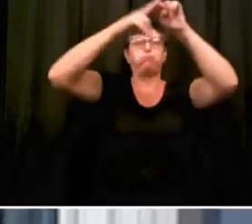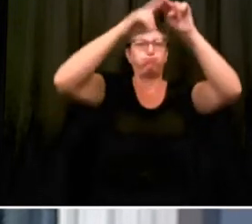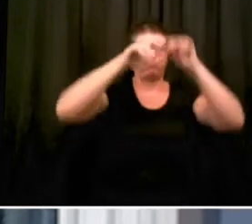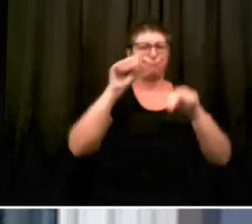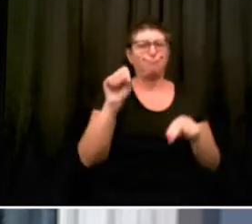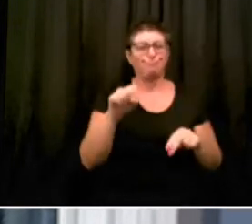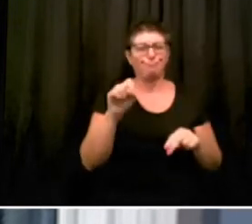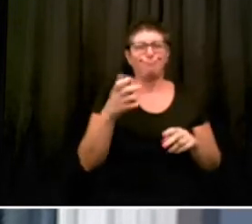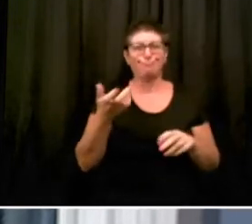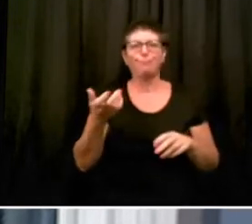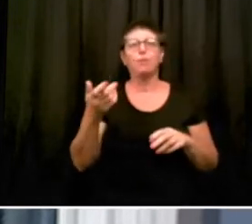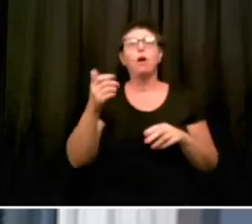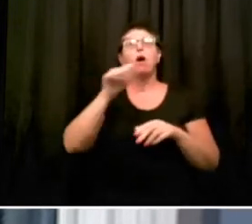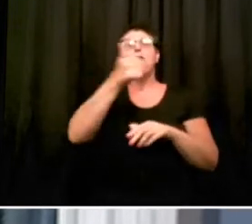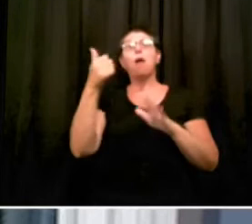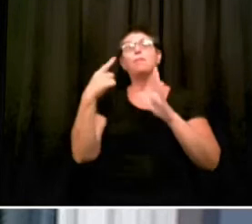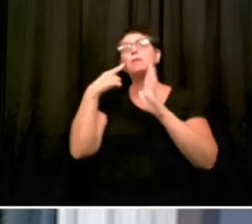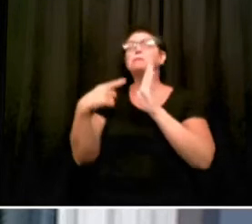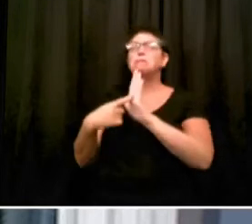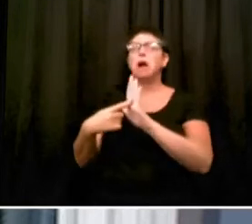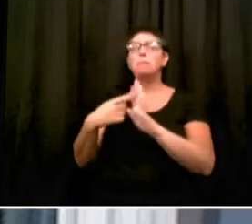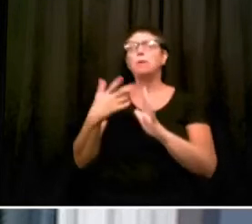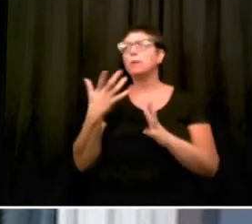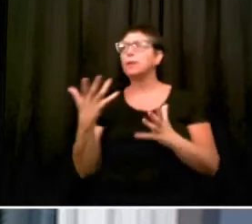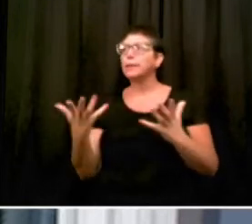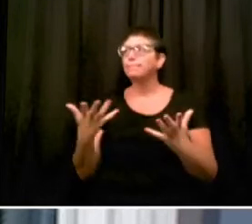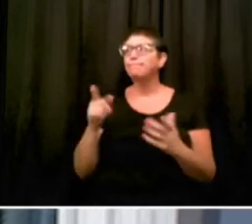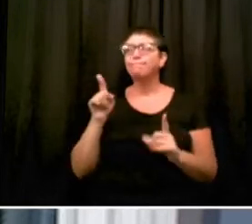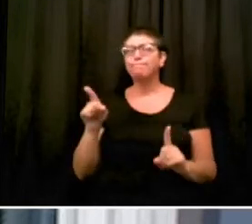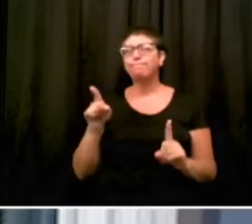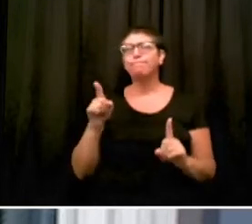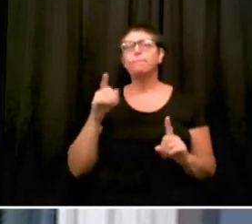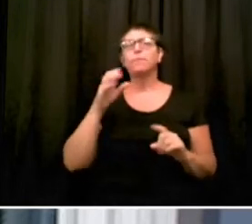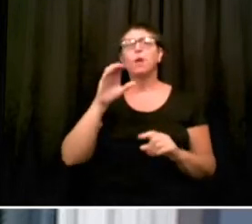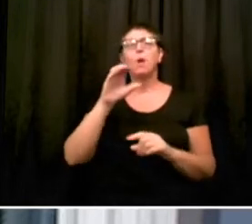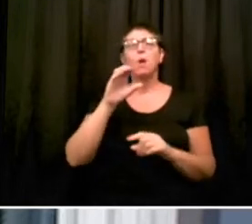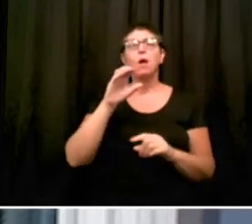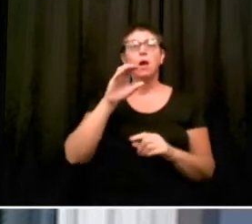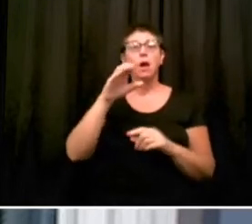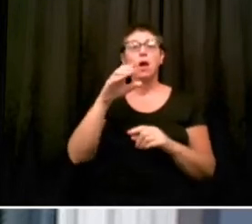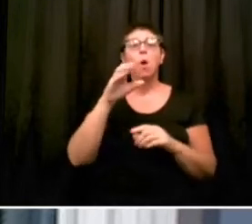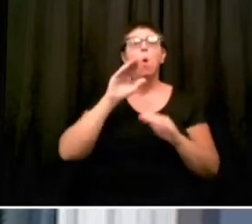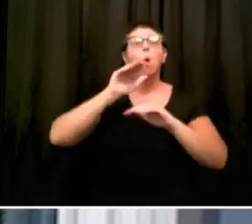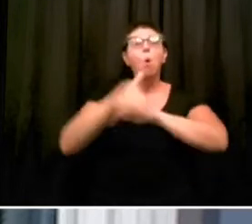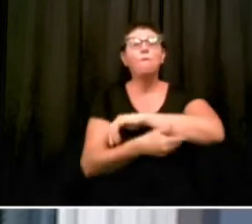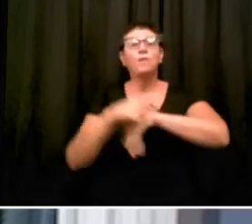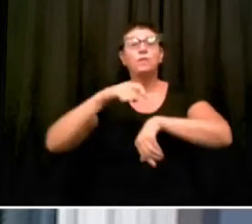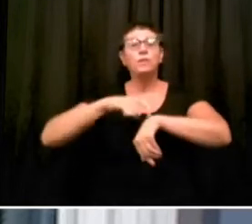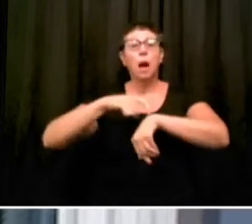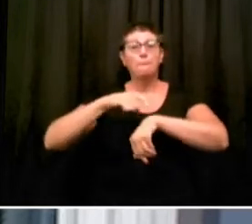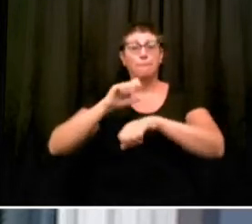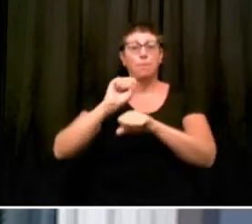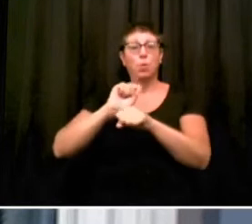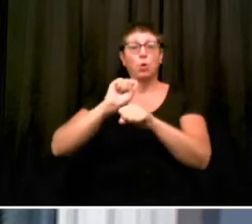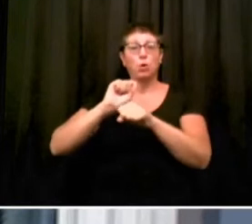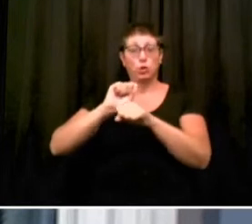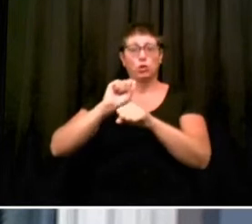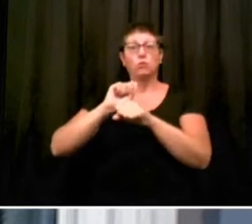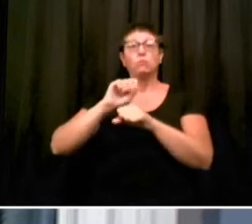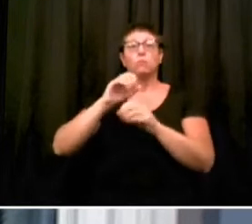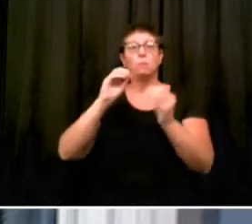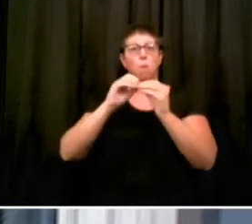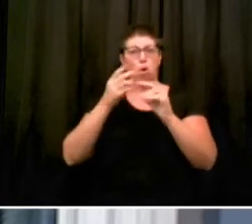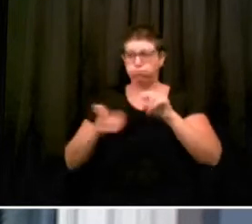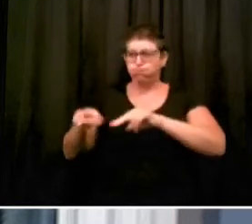is the overtime has come up. The attrition is certainly up higher than I would like in terms of